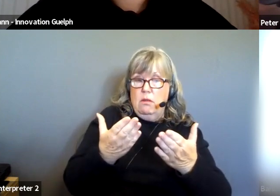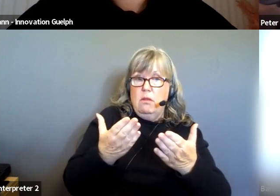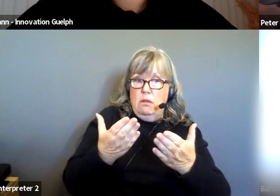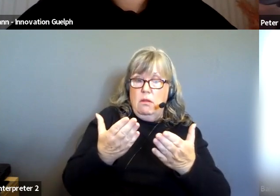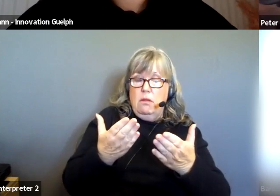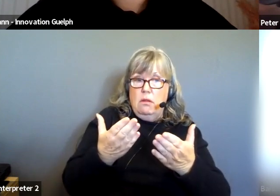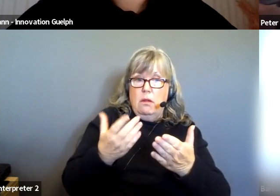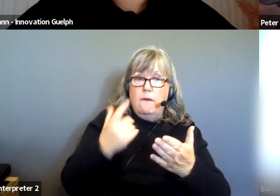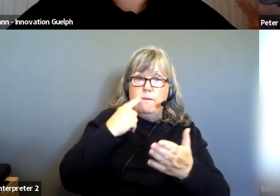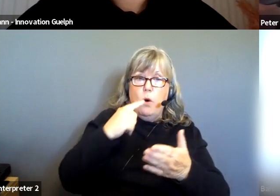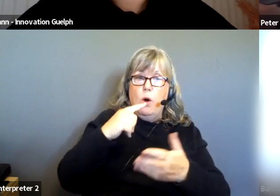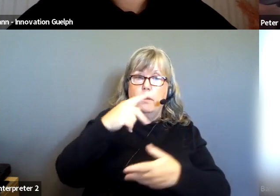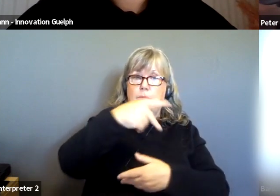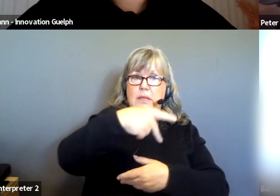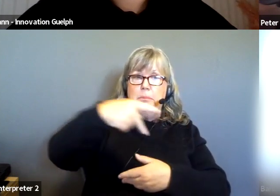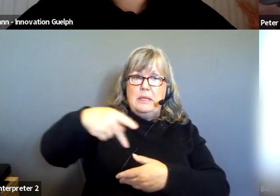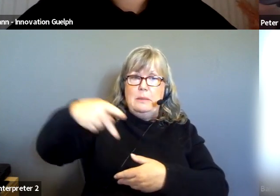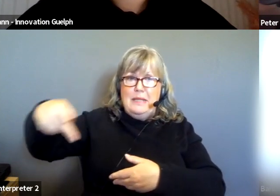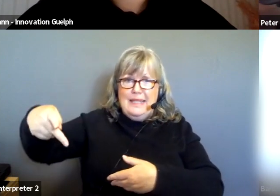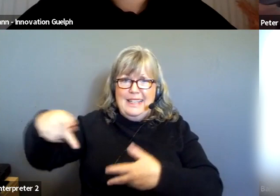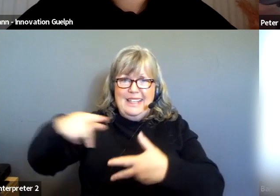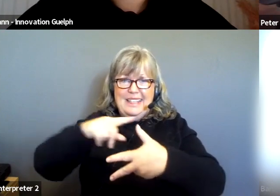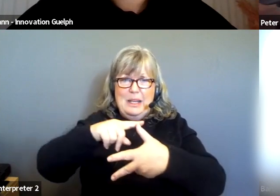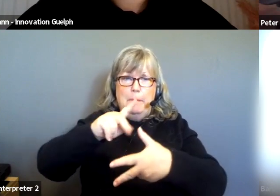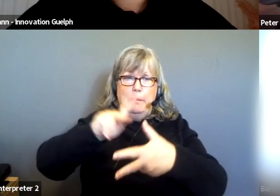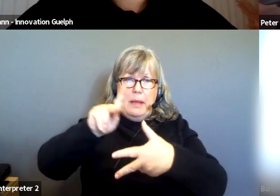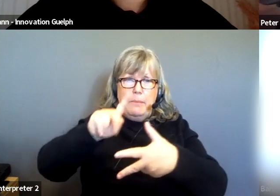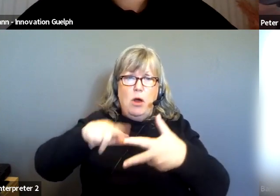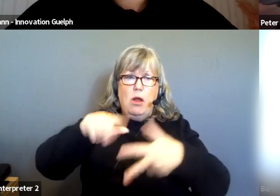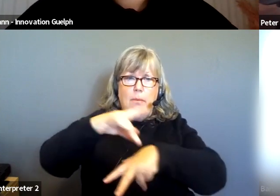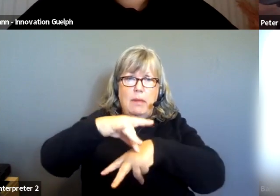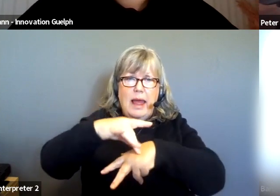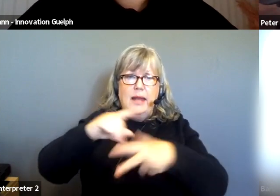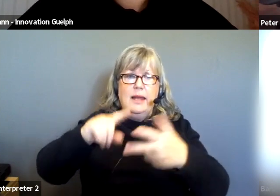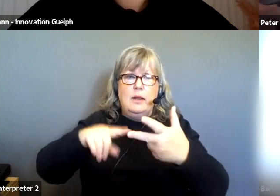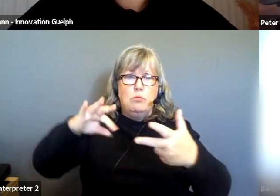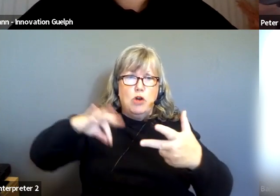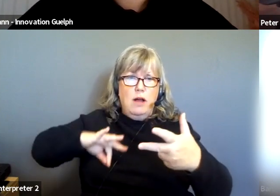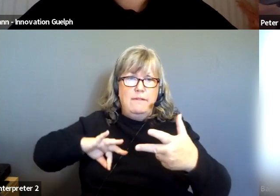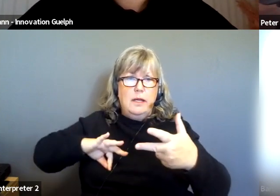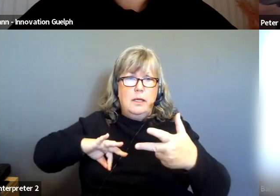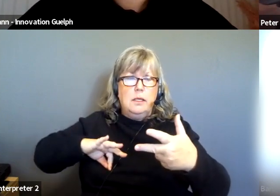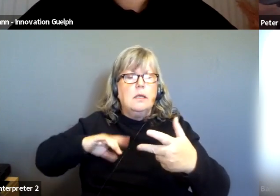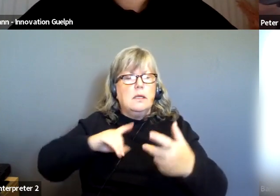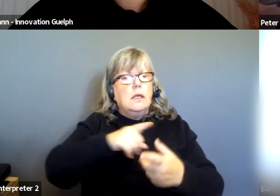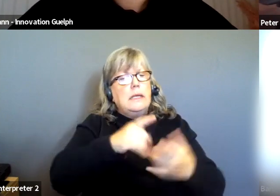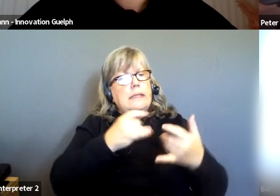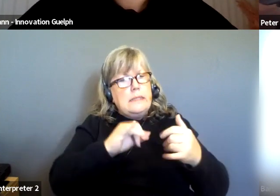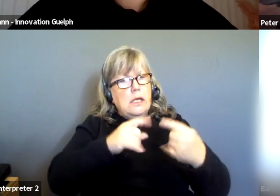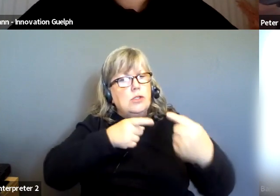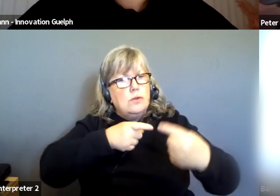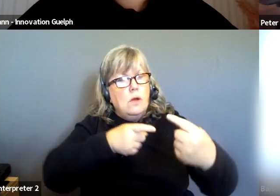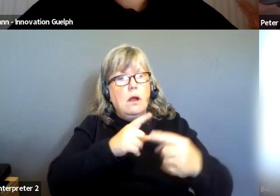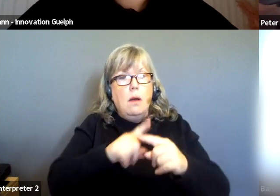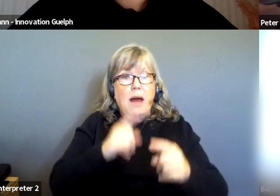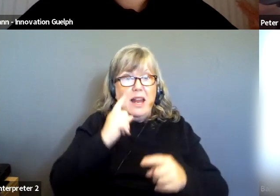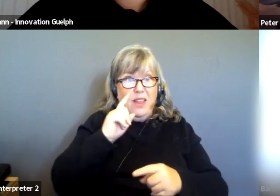happened, but I think we're going to see more of that. There's a number